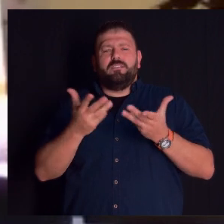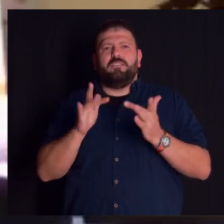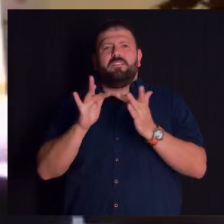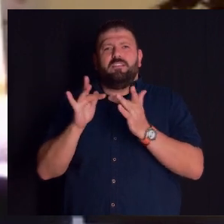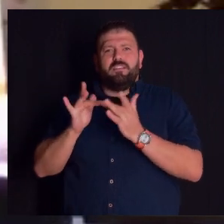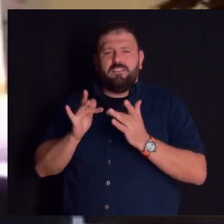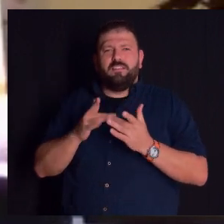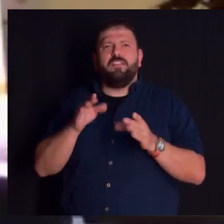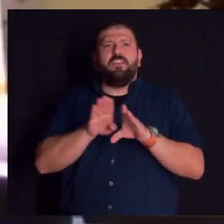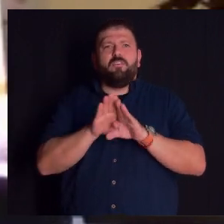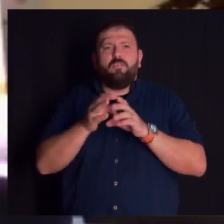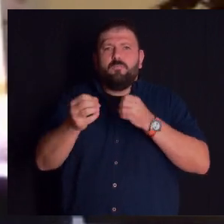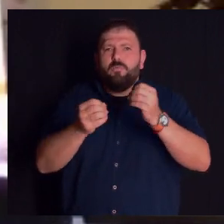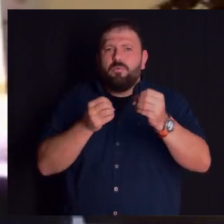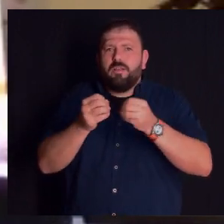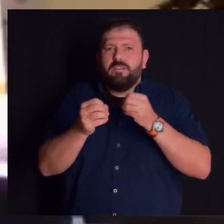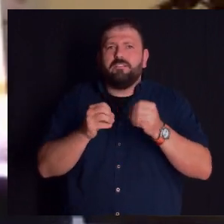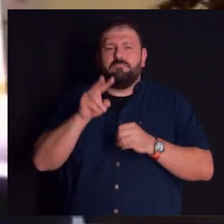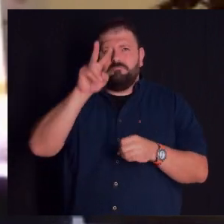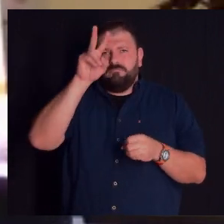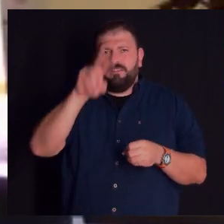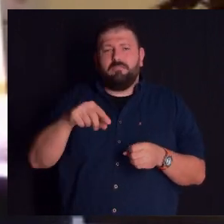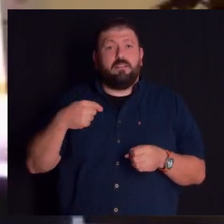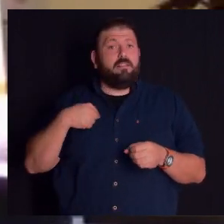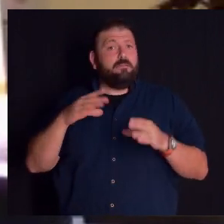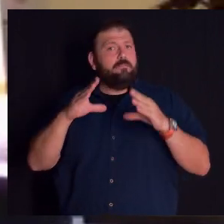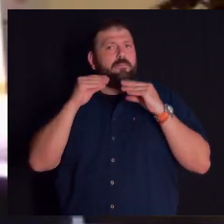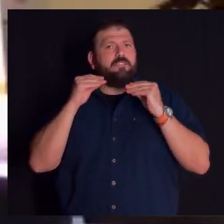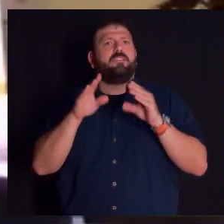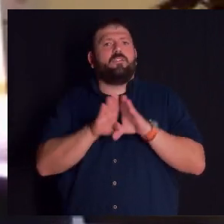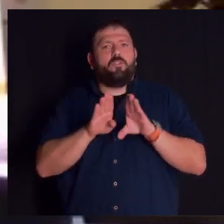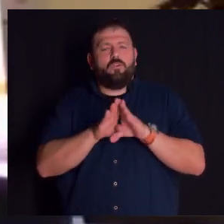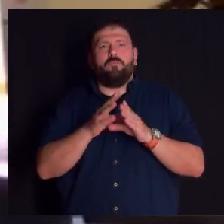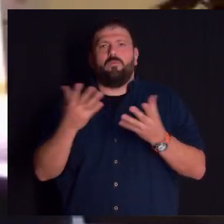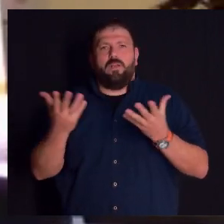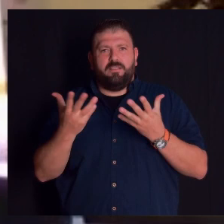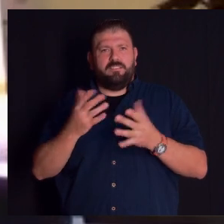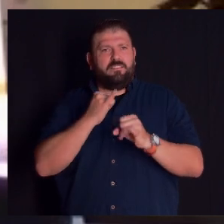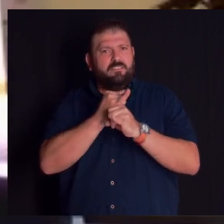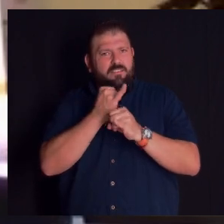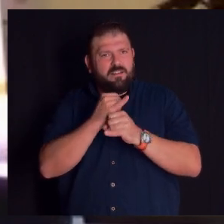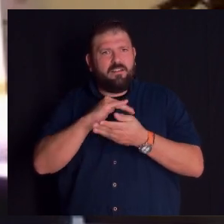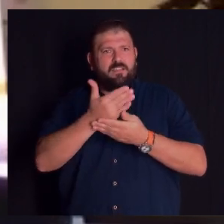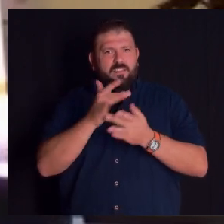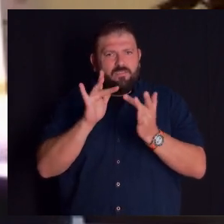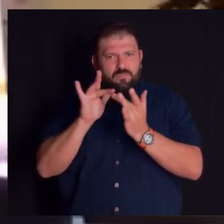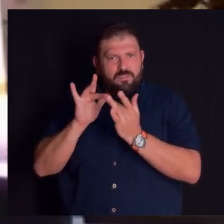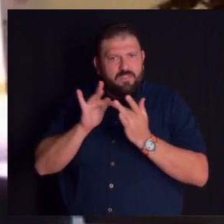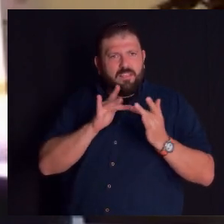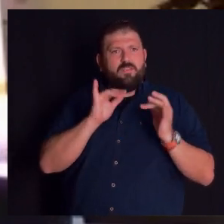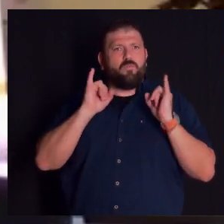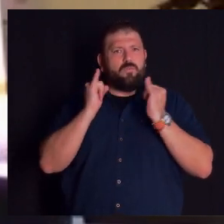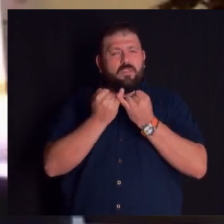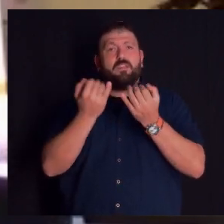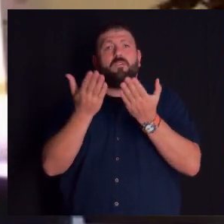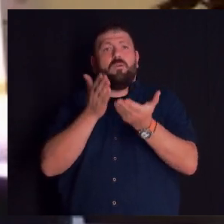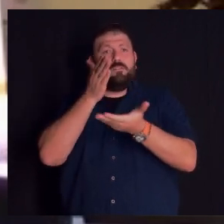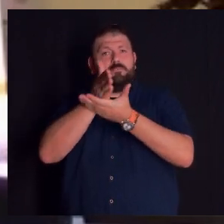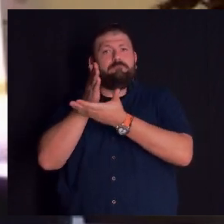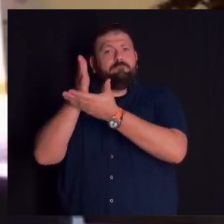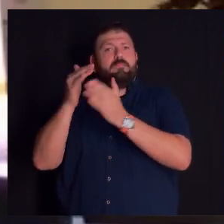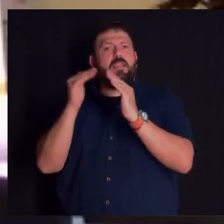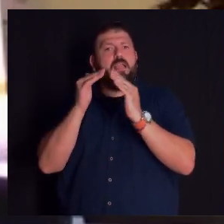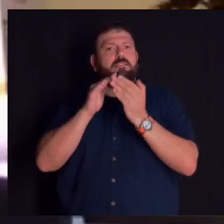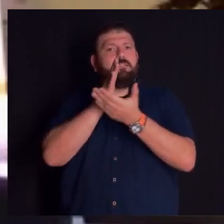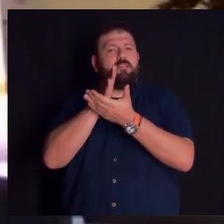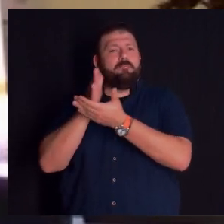la I organización. started learning how A mí to siempre me enseñaron, build debes de my hacer net redes, busca or tus my redes. work en las cosas pequeñas um, suceden cosas net.